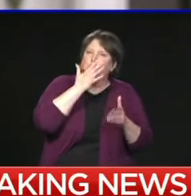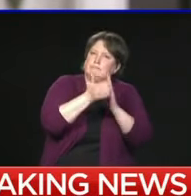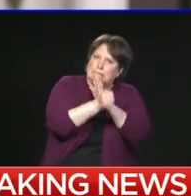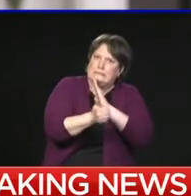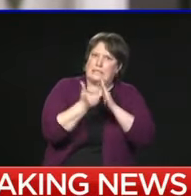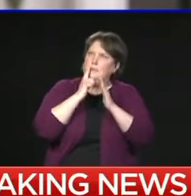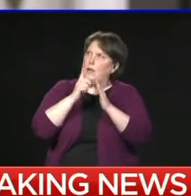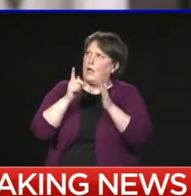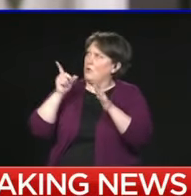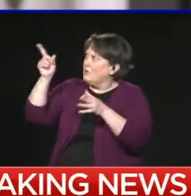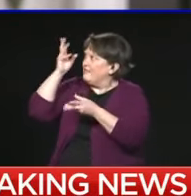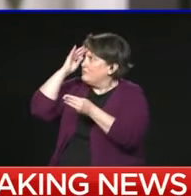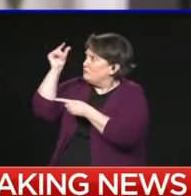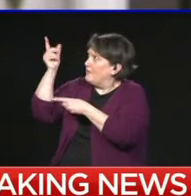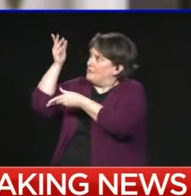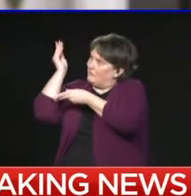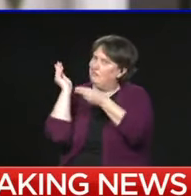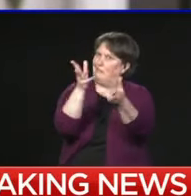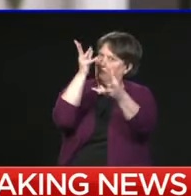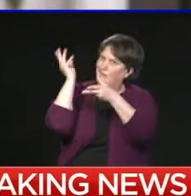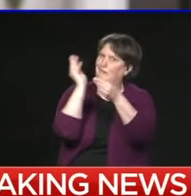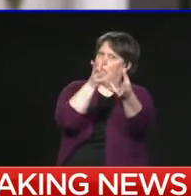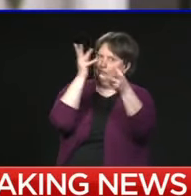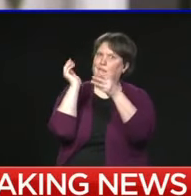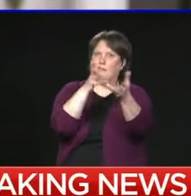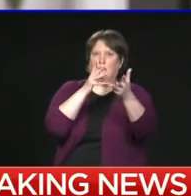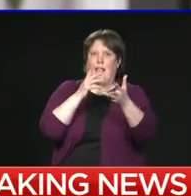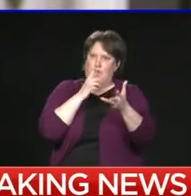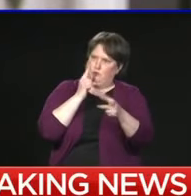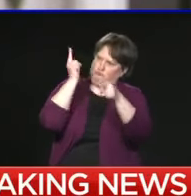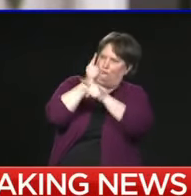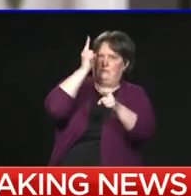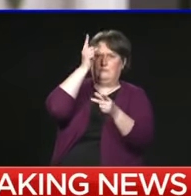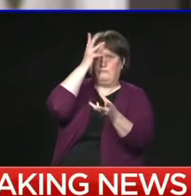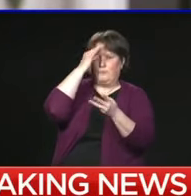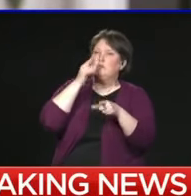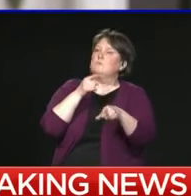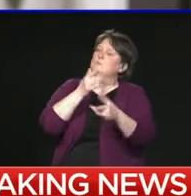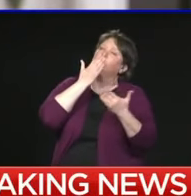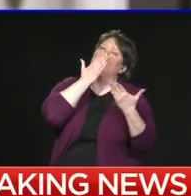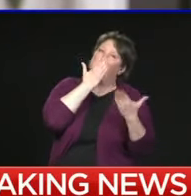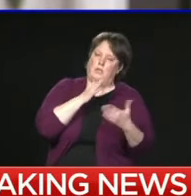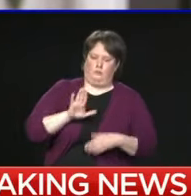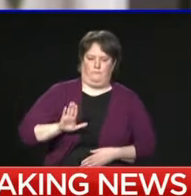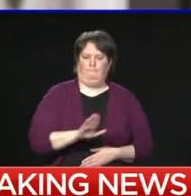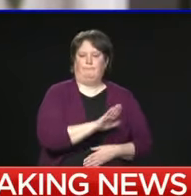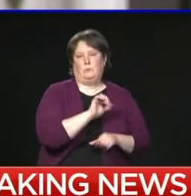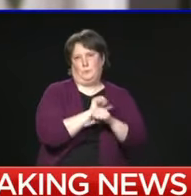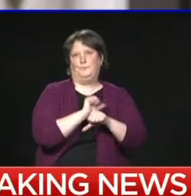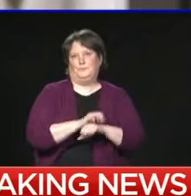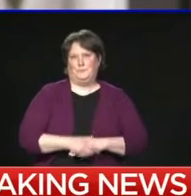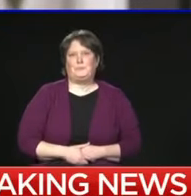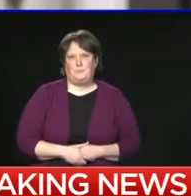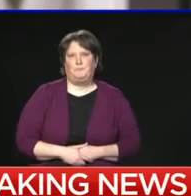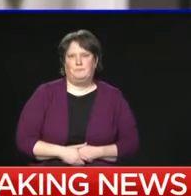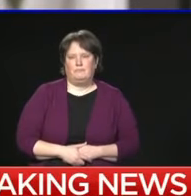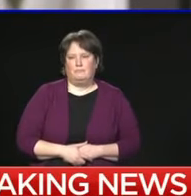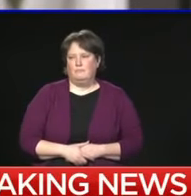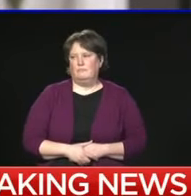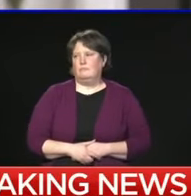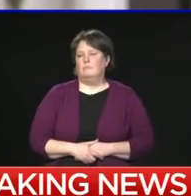Canadians abreast of developments, facts and reliable info. We are grateful to you for your work. Right